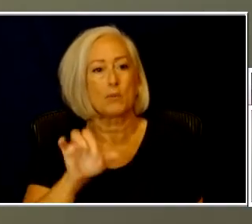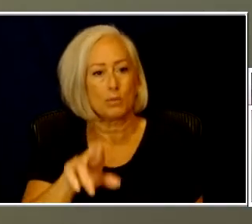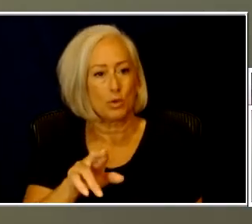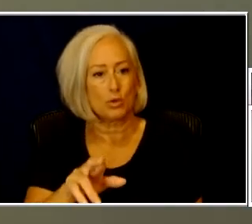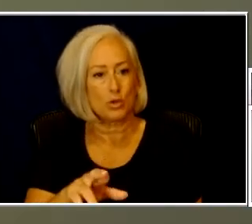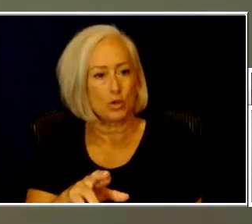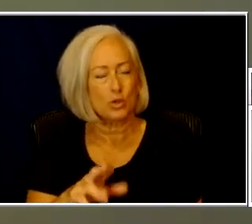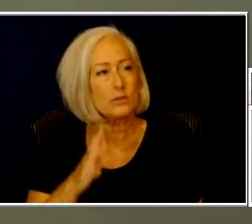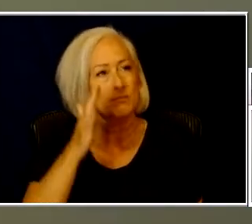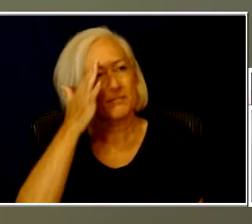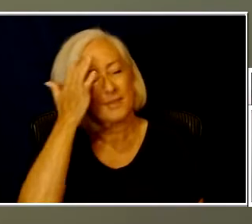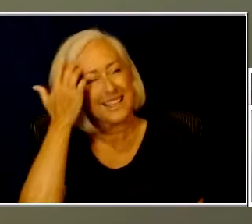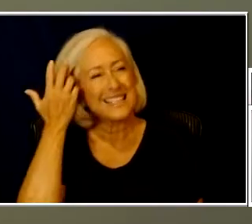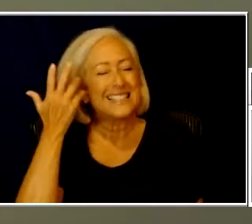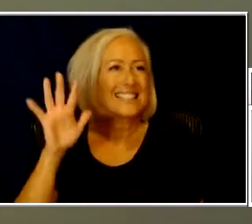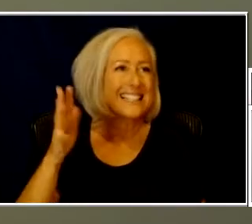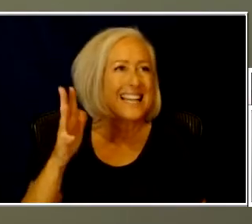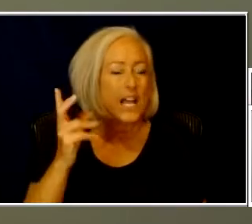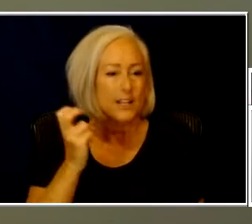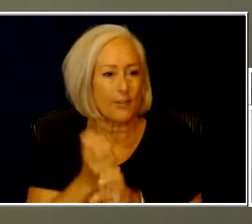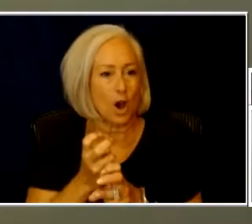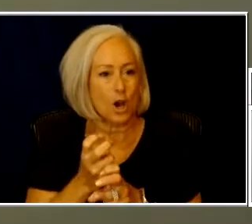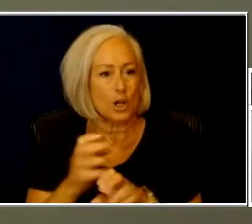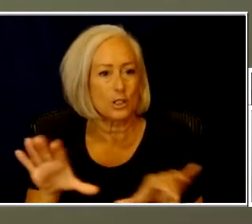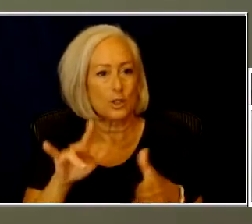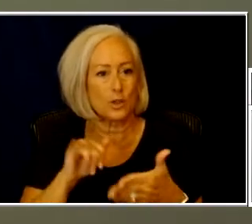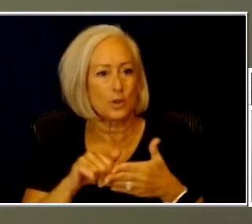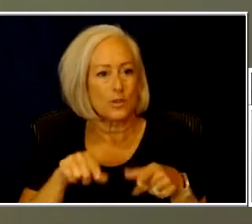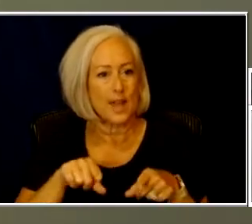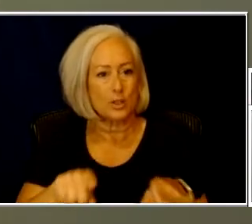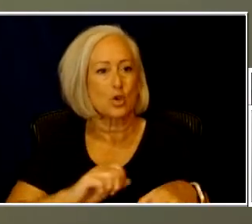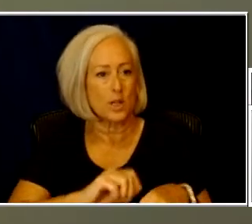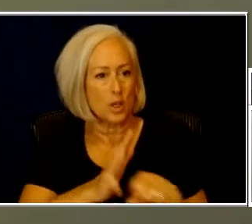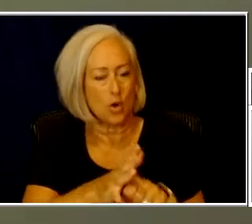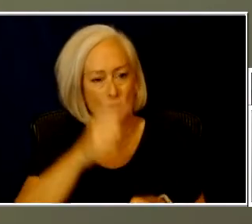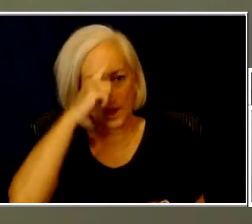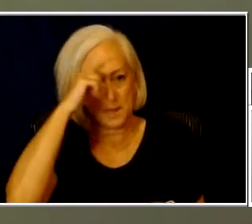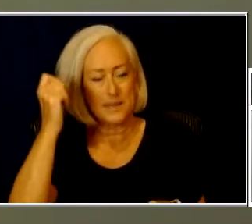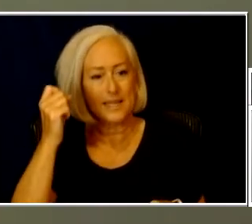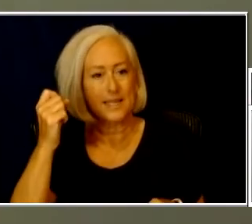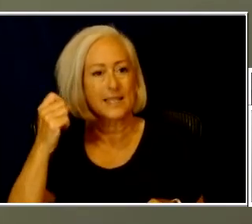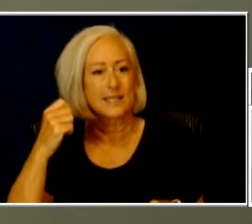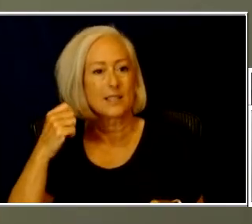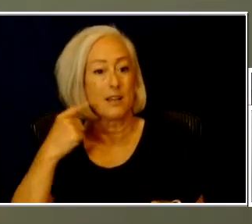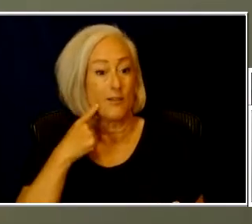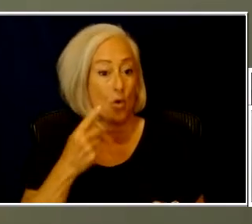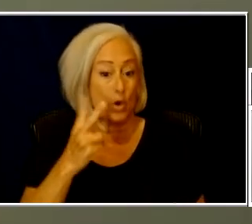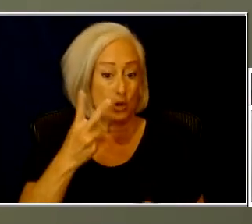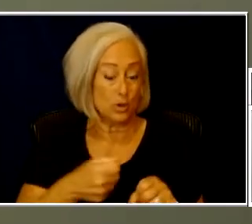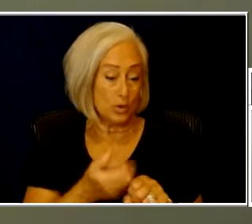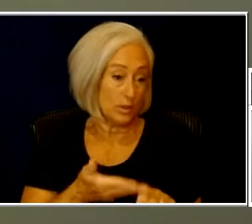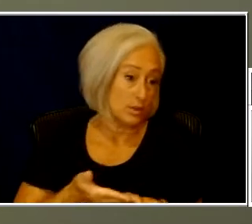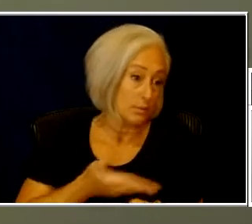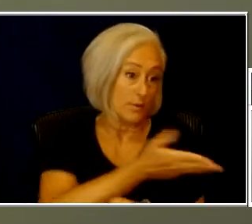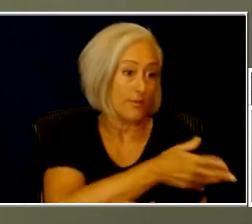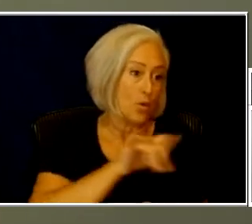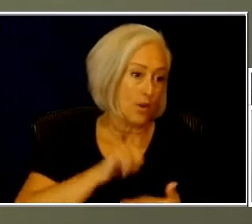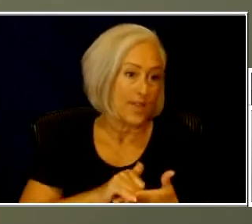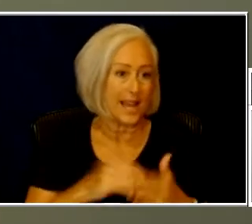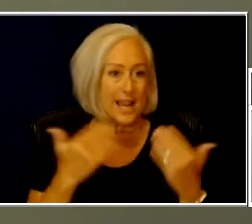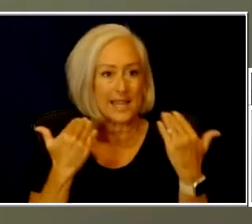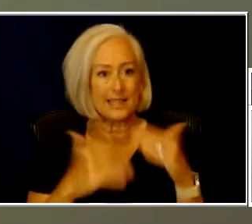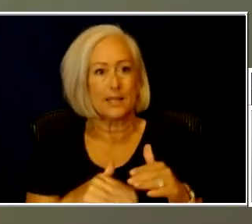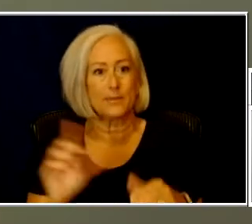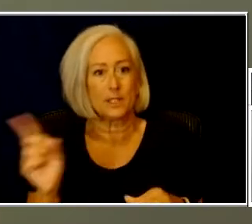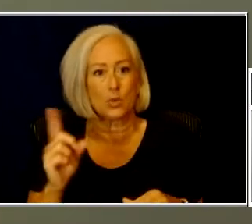kind of hard to go through this during COVID because I had already, for 2 years prior, really limited where I